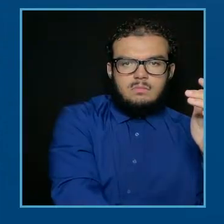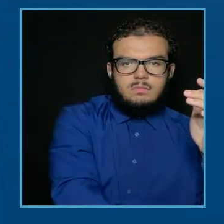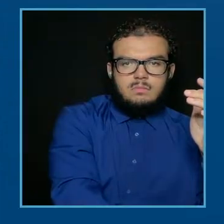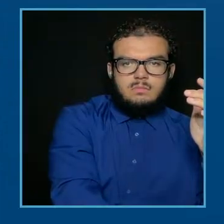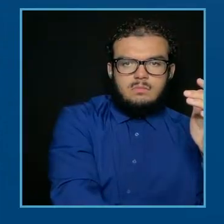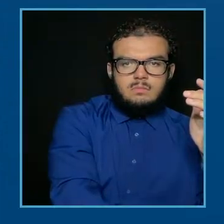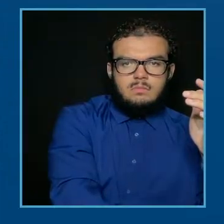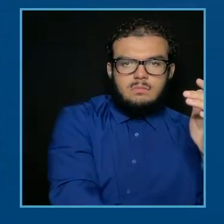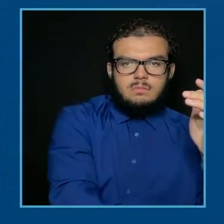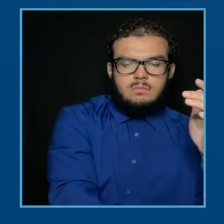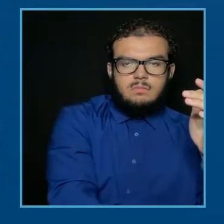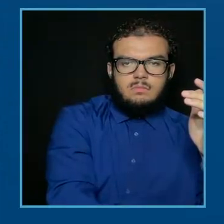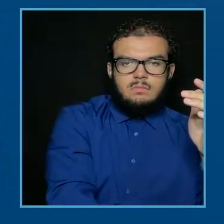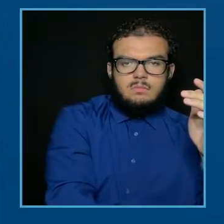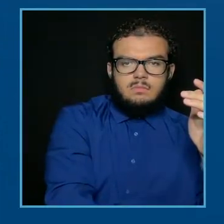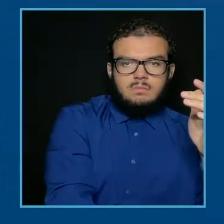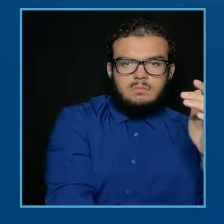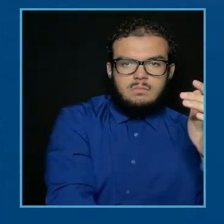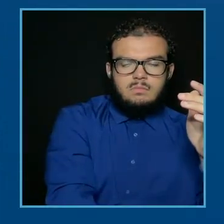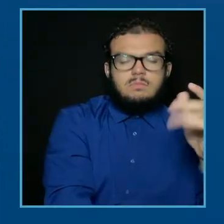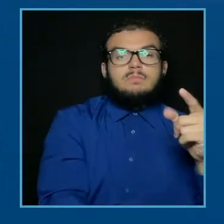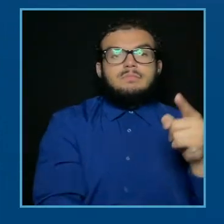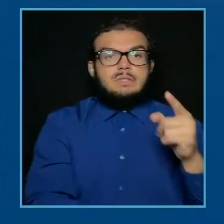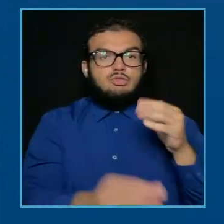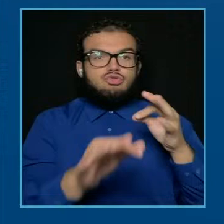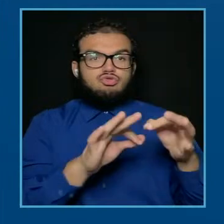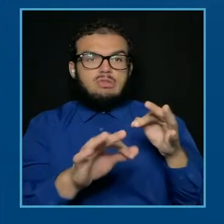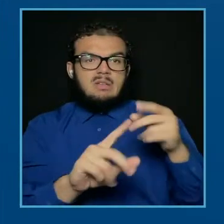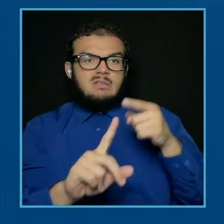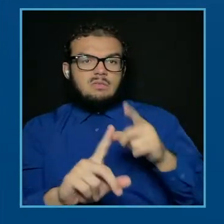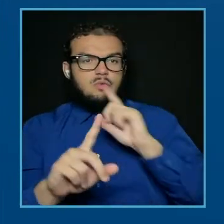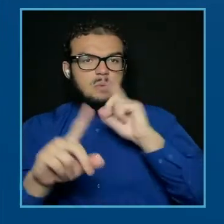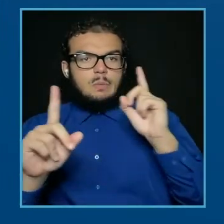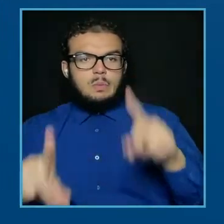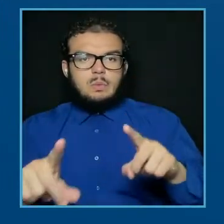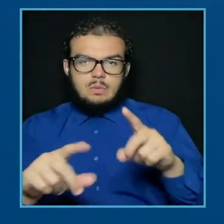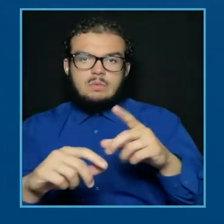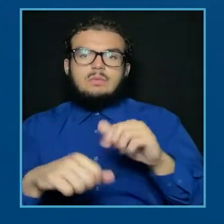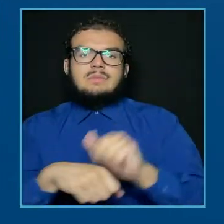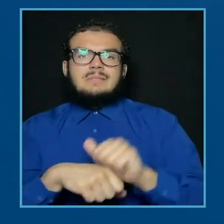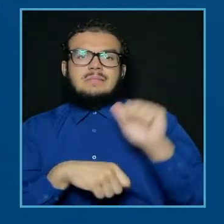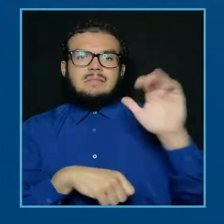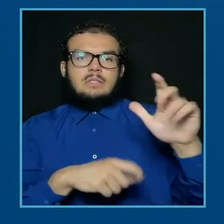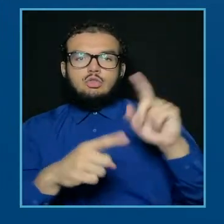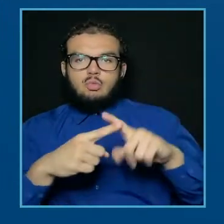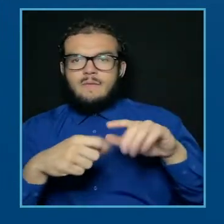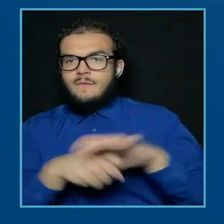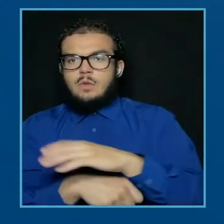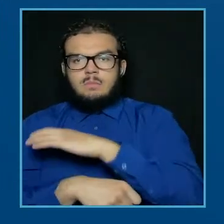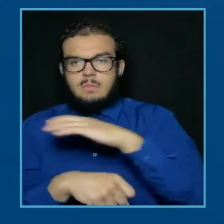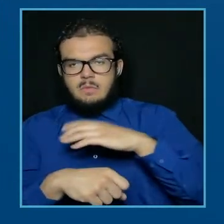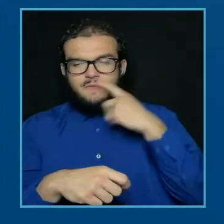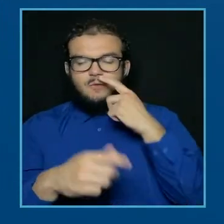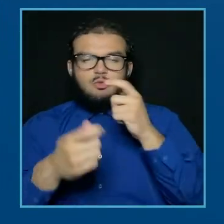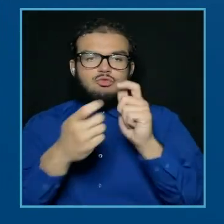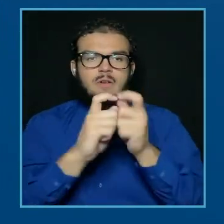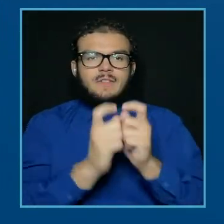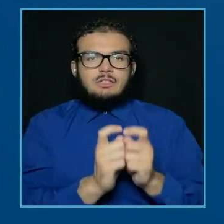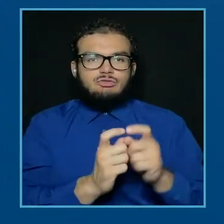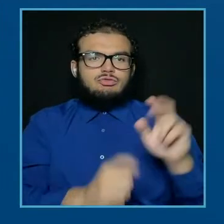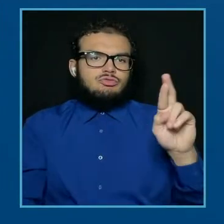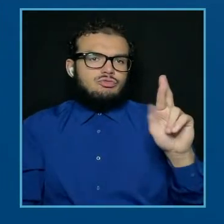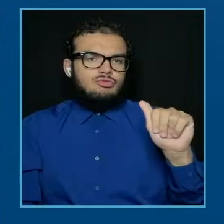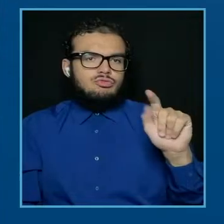direct that this report be sent to the full committee for ratification